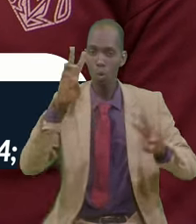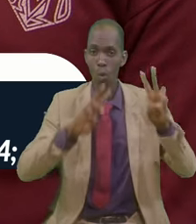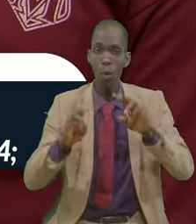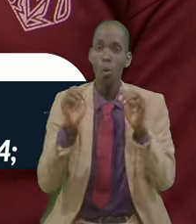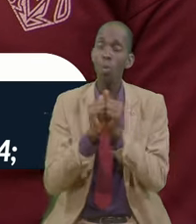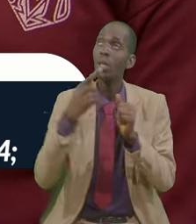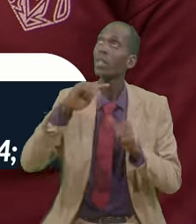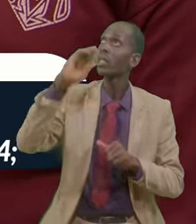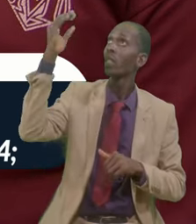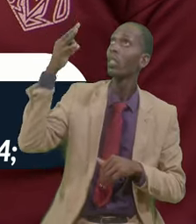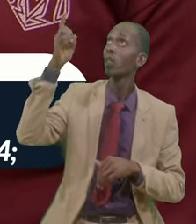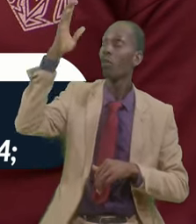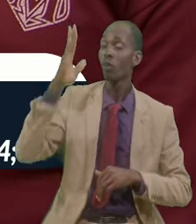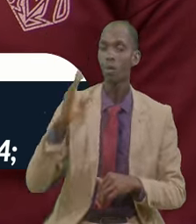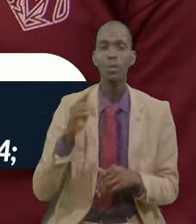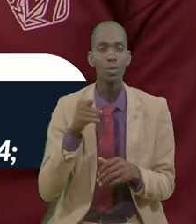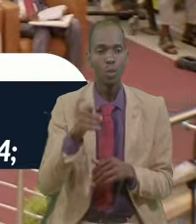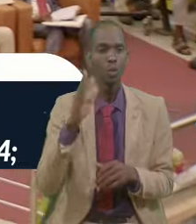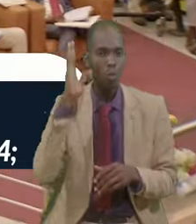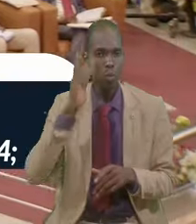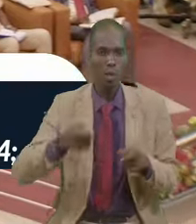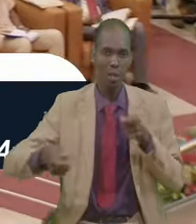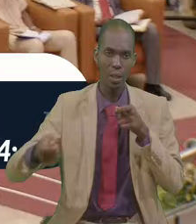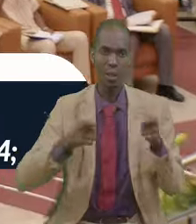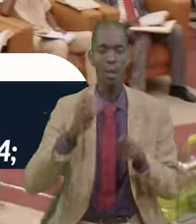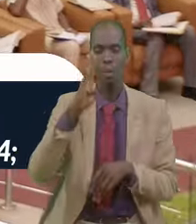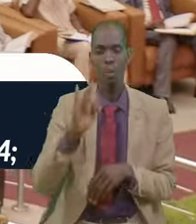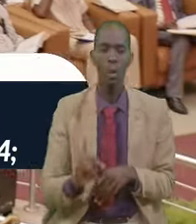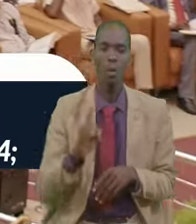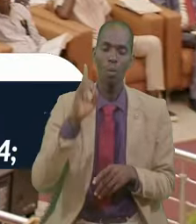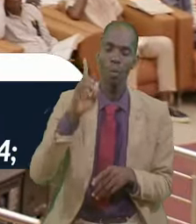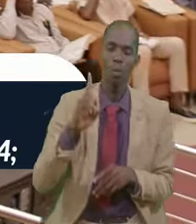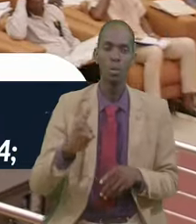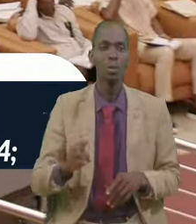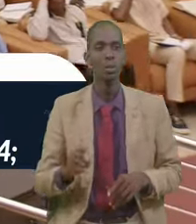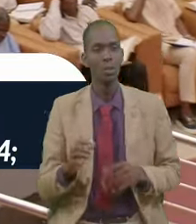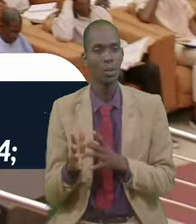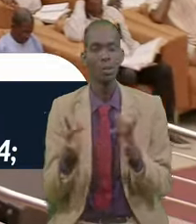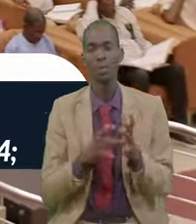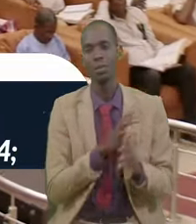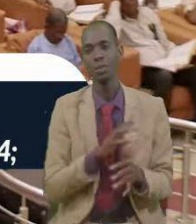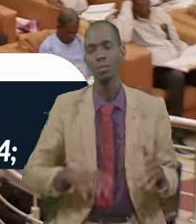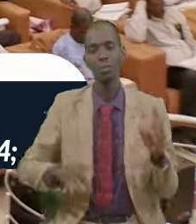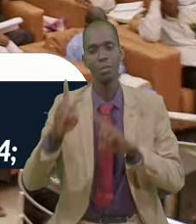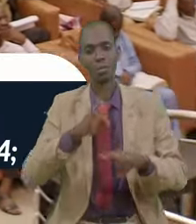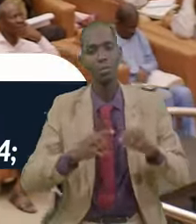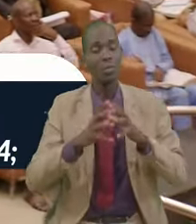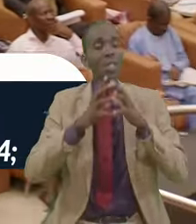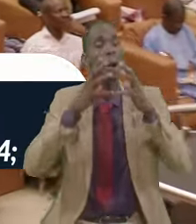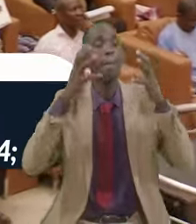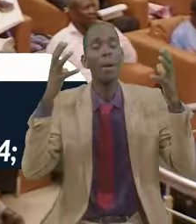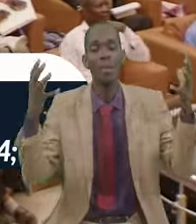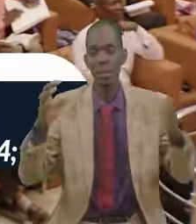and you will reign by one, Jesus Christ. Abundant grace. Somebody help me shout abundant